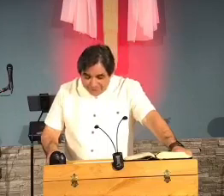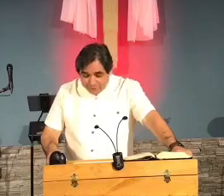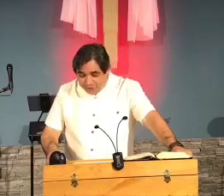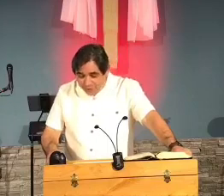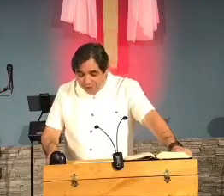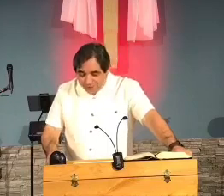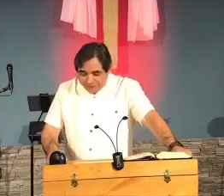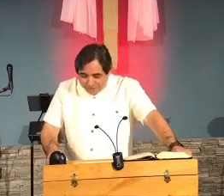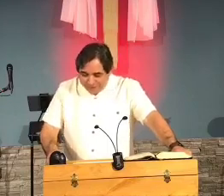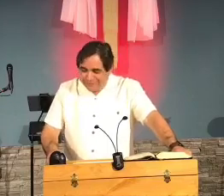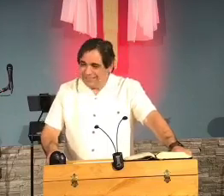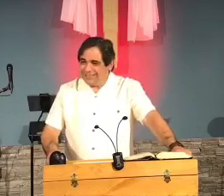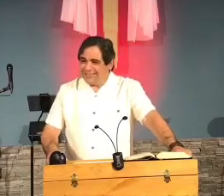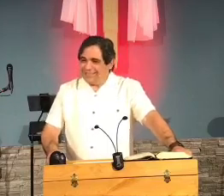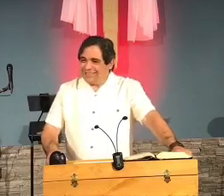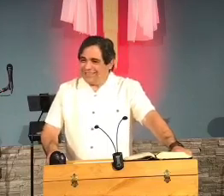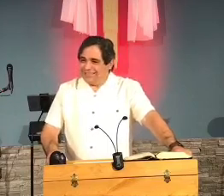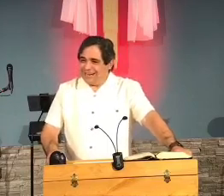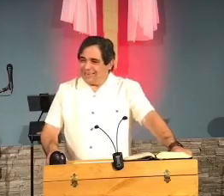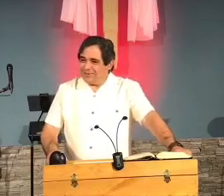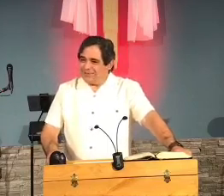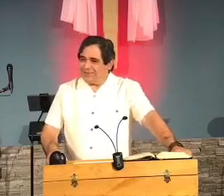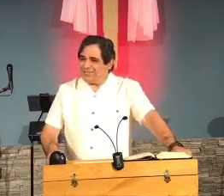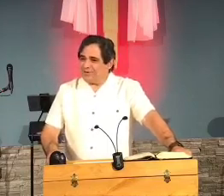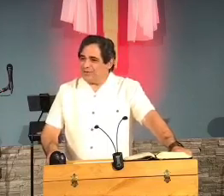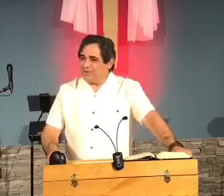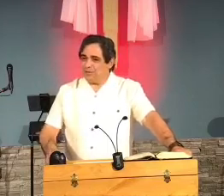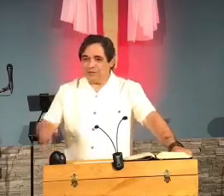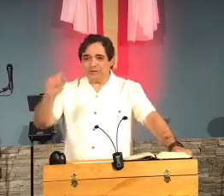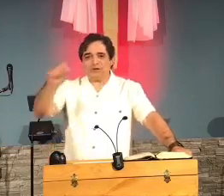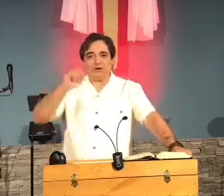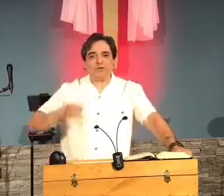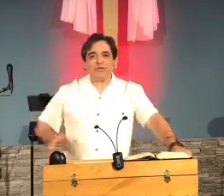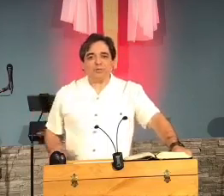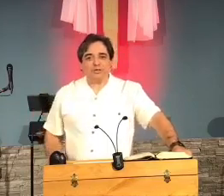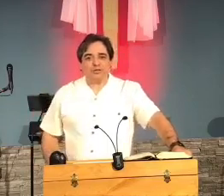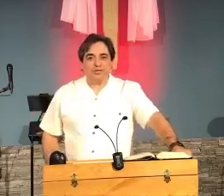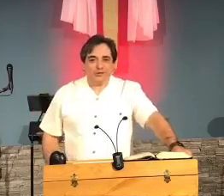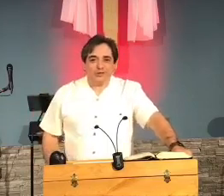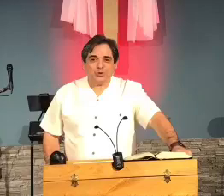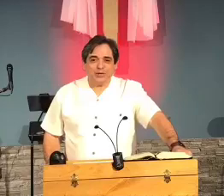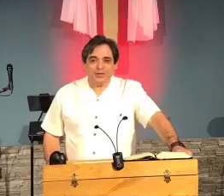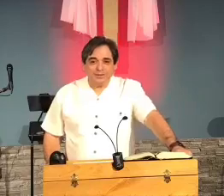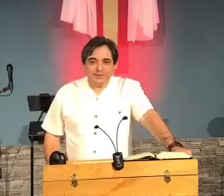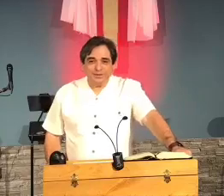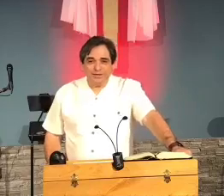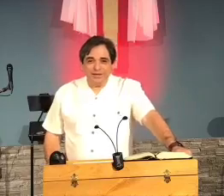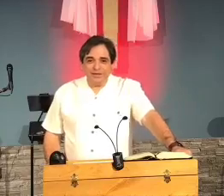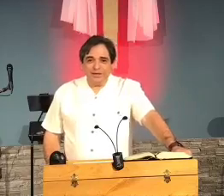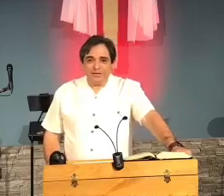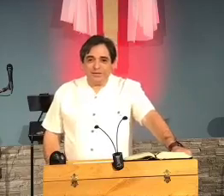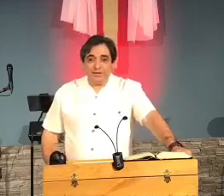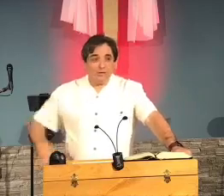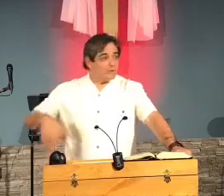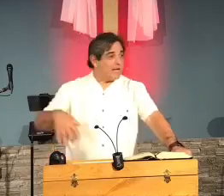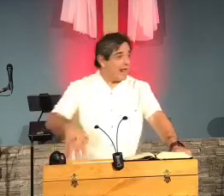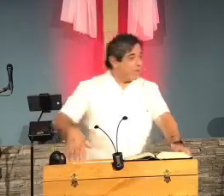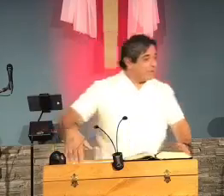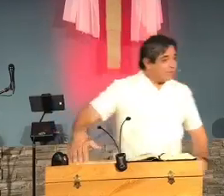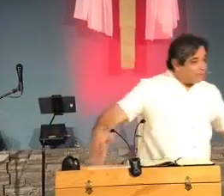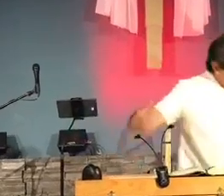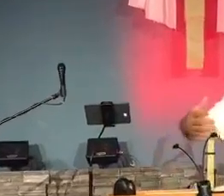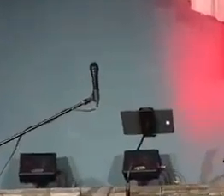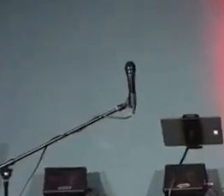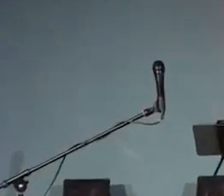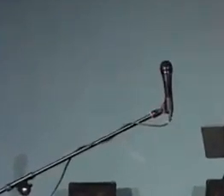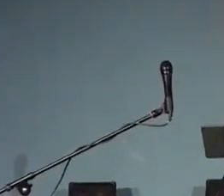But your sorrow, are you ready for this, folks? But your sorrow shall be turned into joy. You know when that happened?